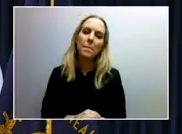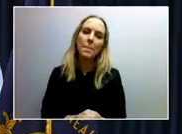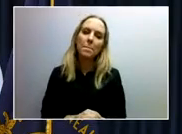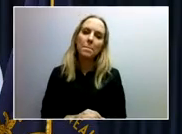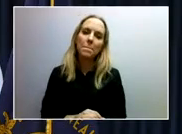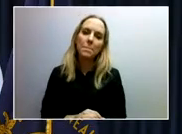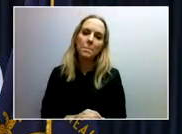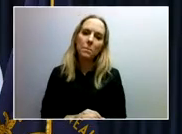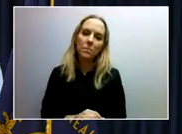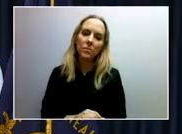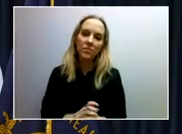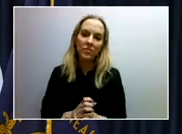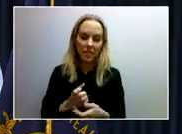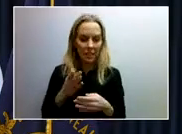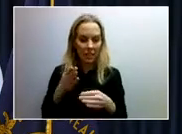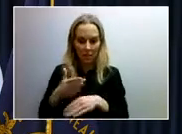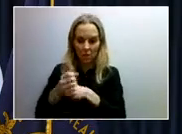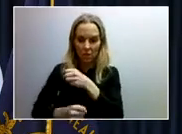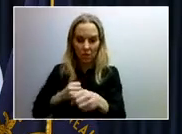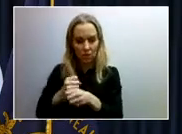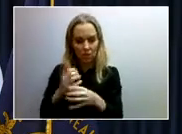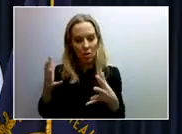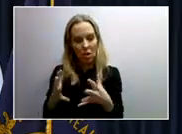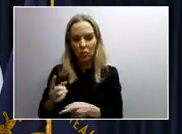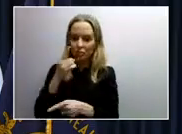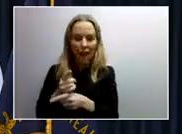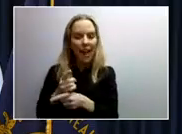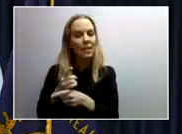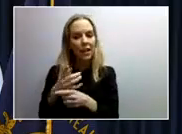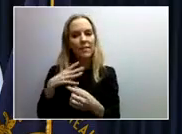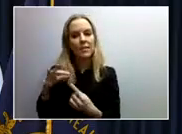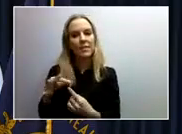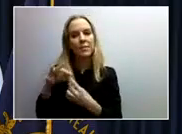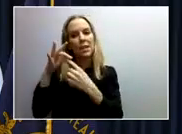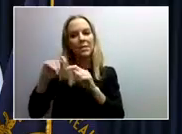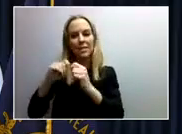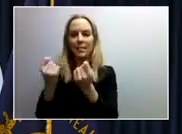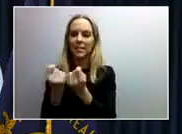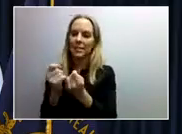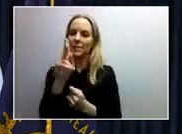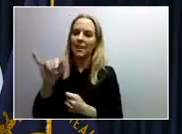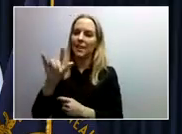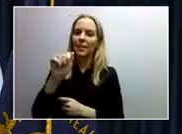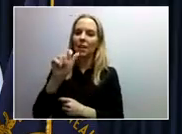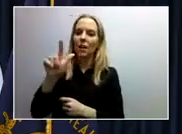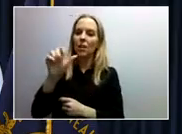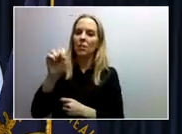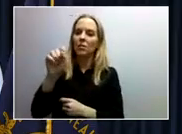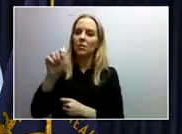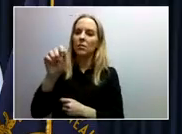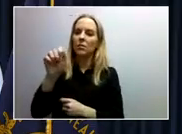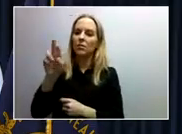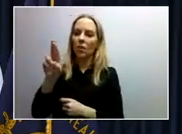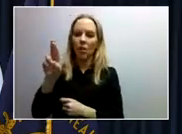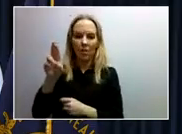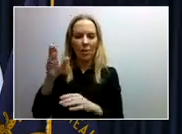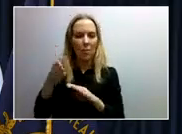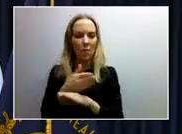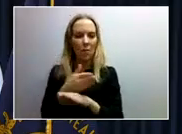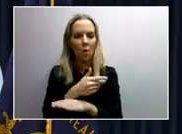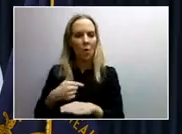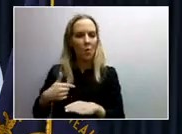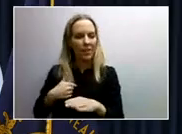over the years, it's done a lot of right. Today, we have a special Team Kentucky All-Star before we open it for questions.